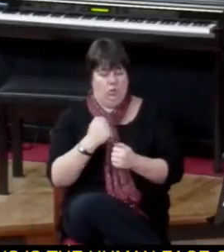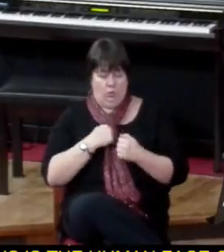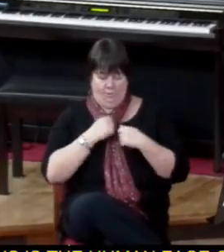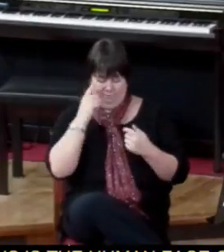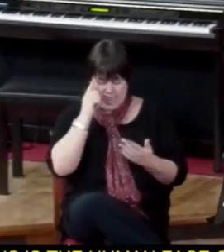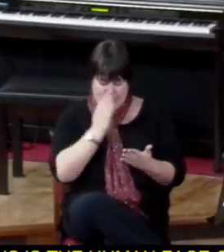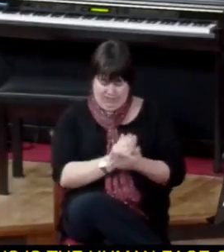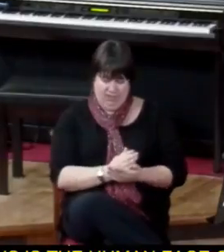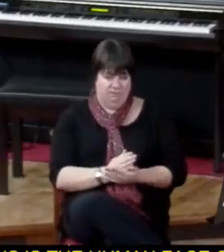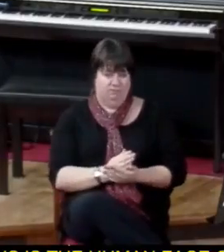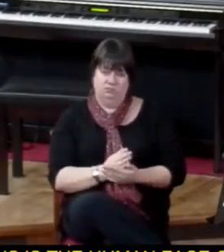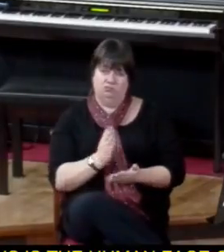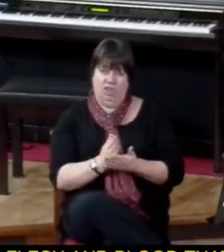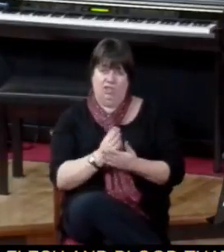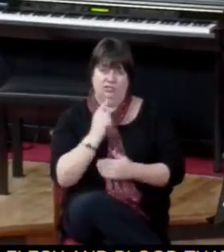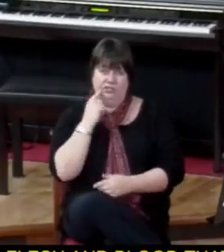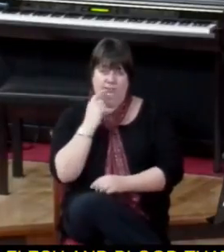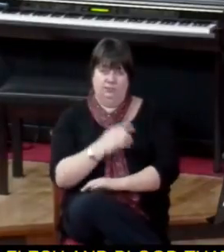couldn't be simpler.